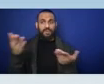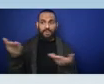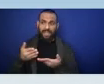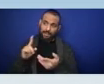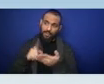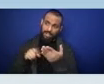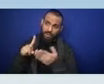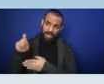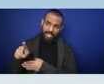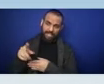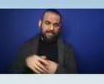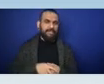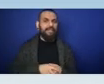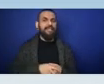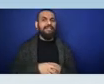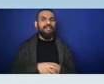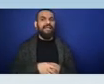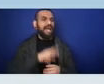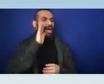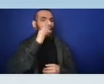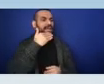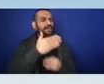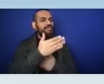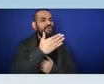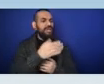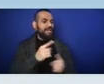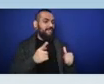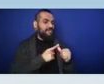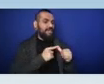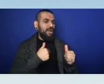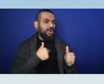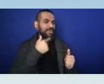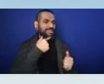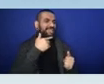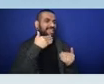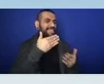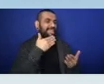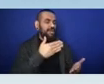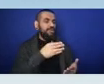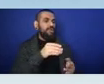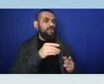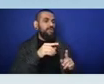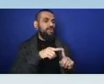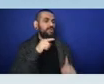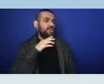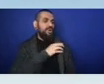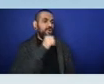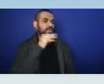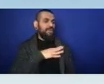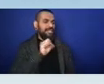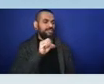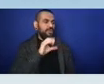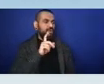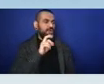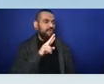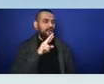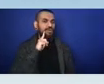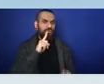for the next question. Yes, Congresswoman. Our next question comes from Letitia, zip code